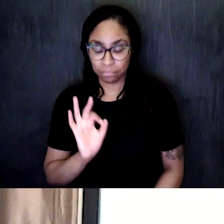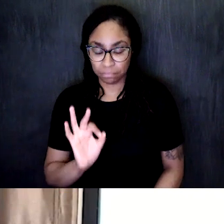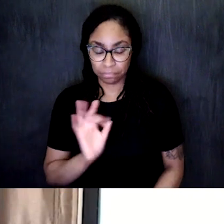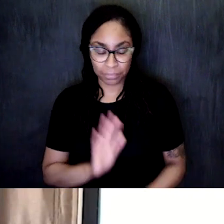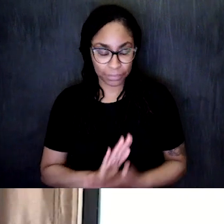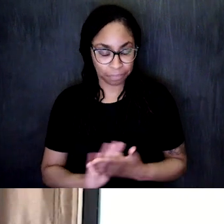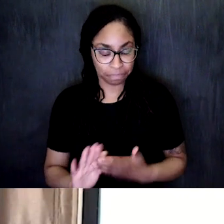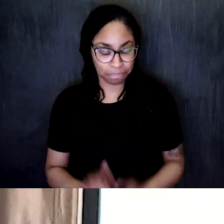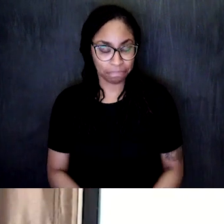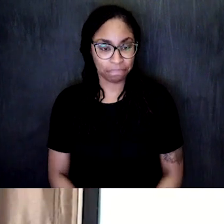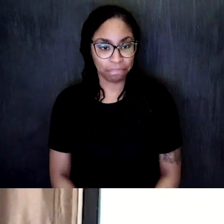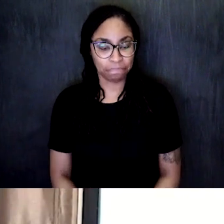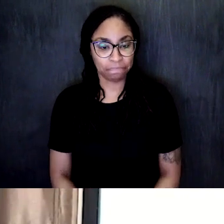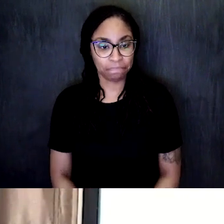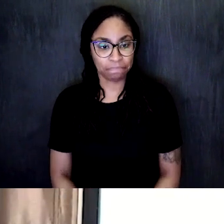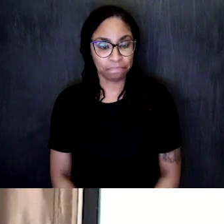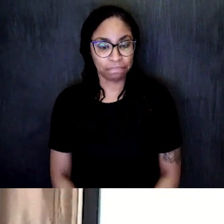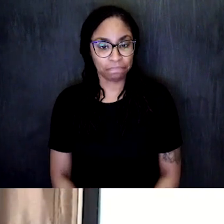Nice.